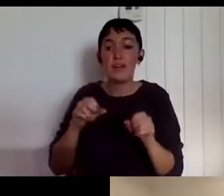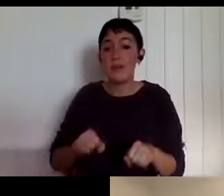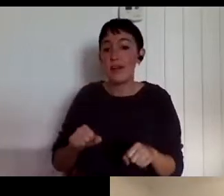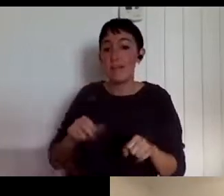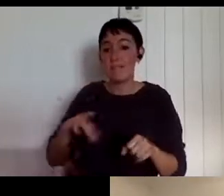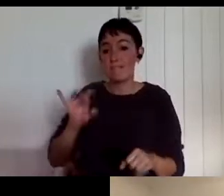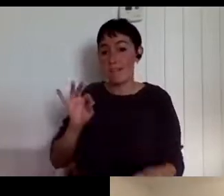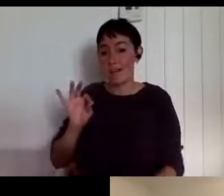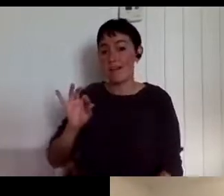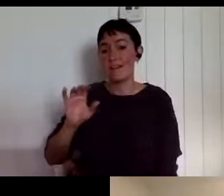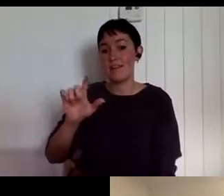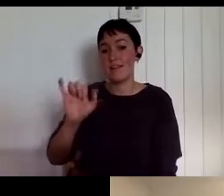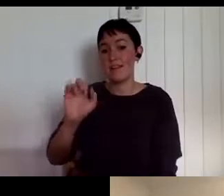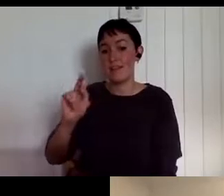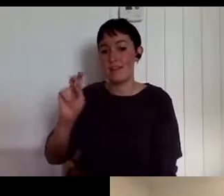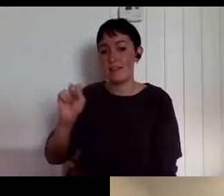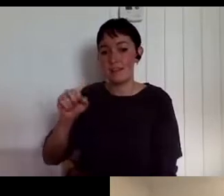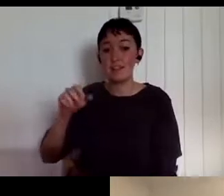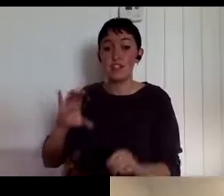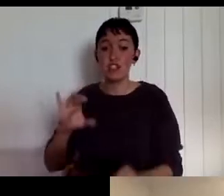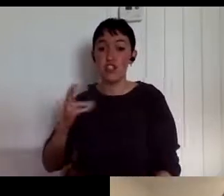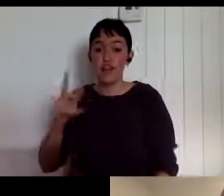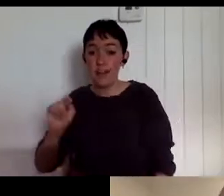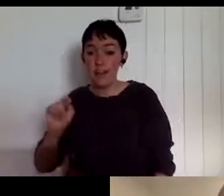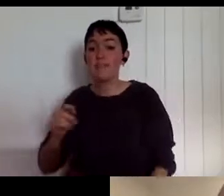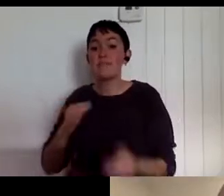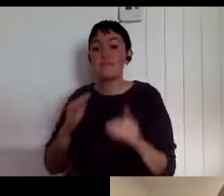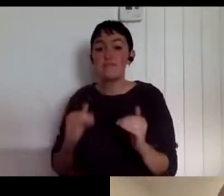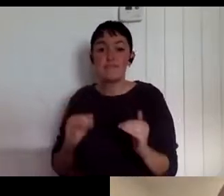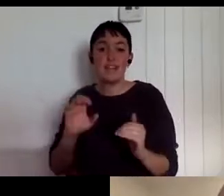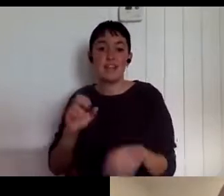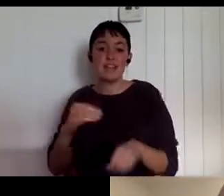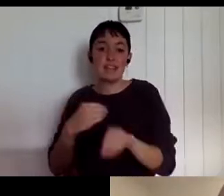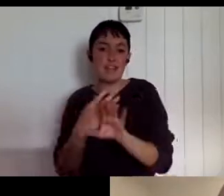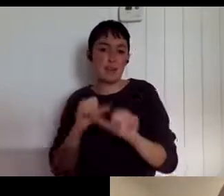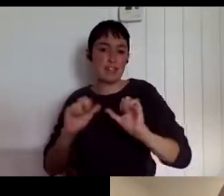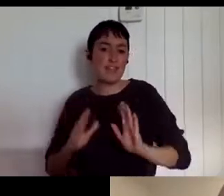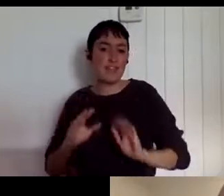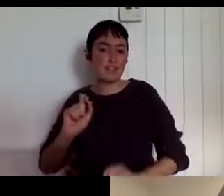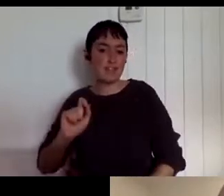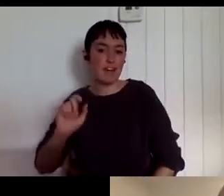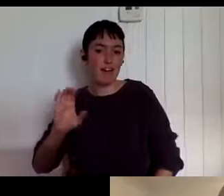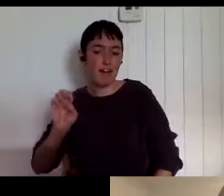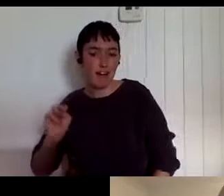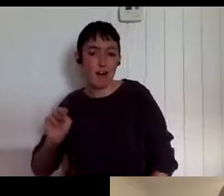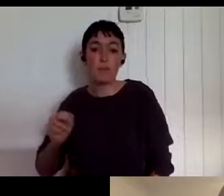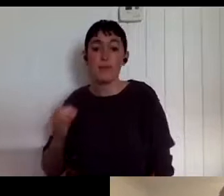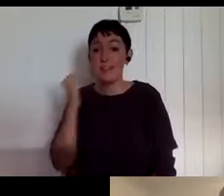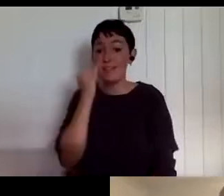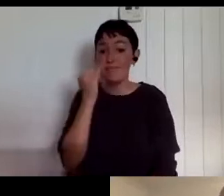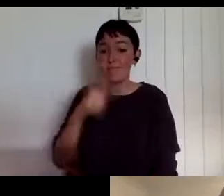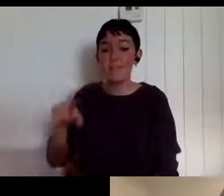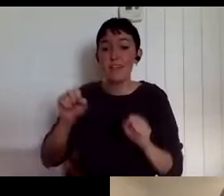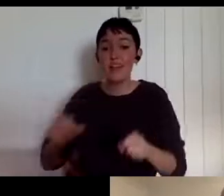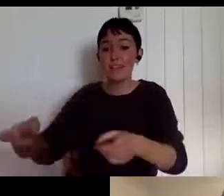now and also on skypeascientist.com. If you can support our program, please do. We are completely donor funded and supported,